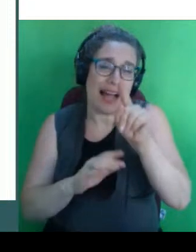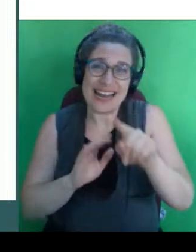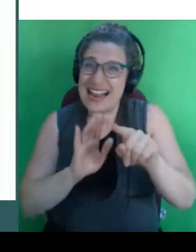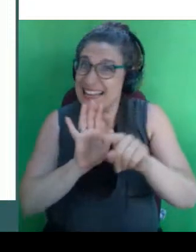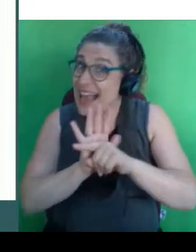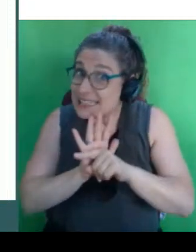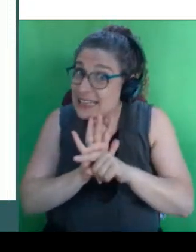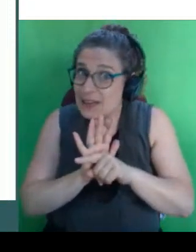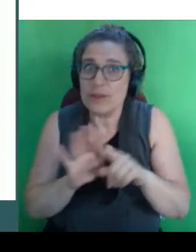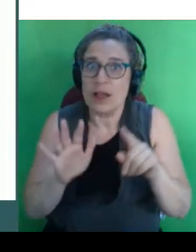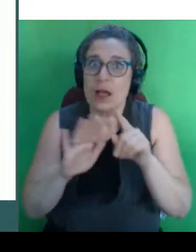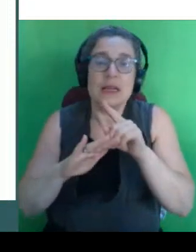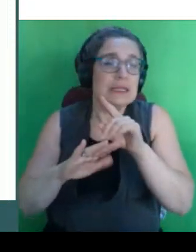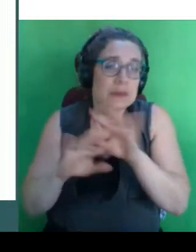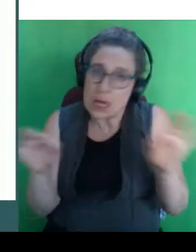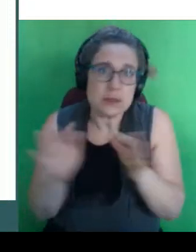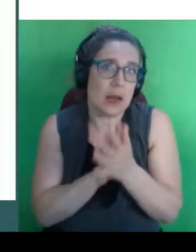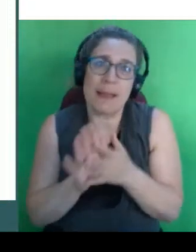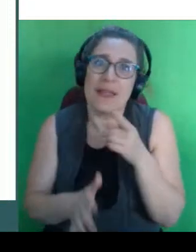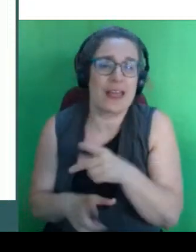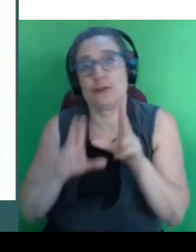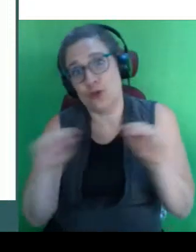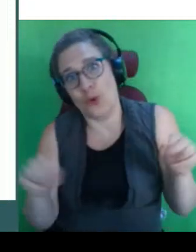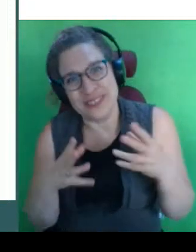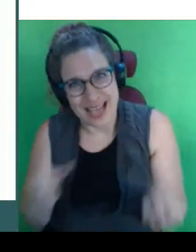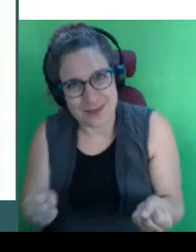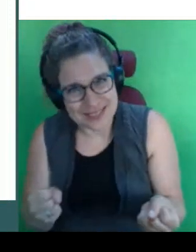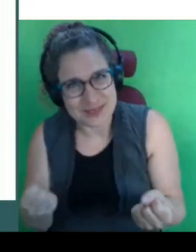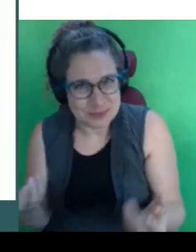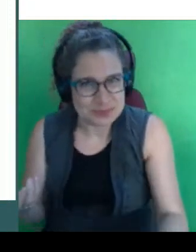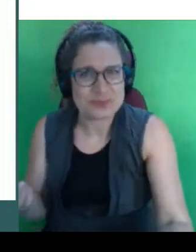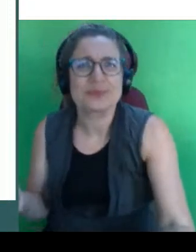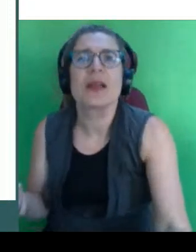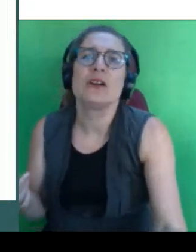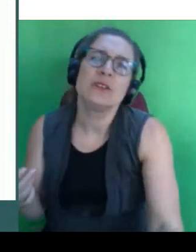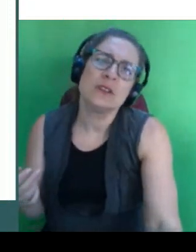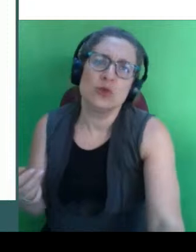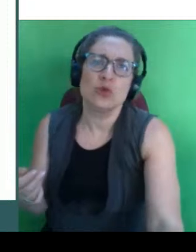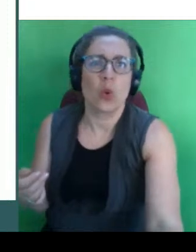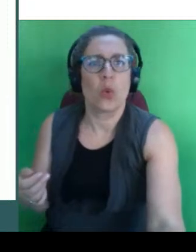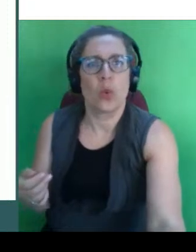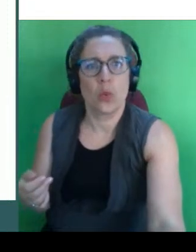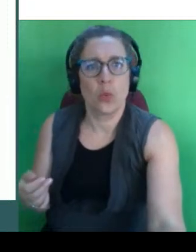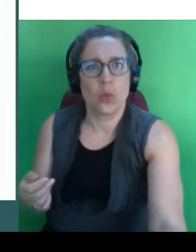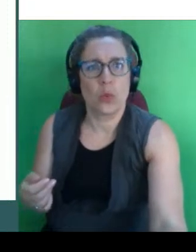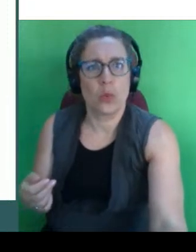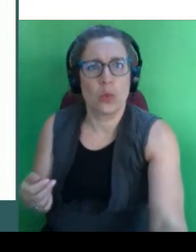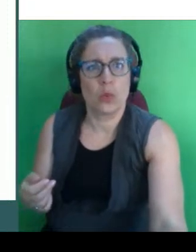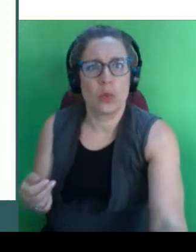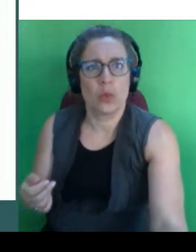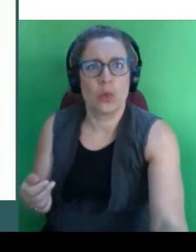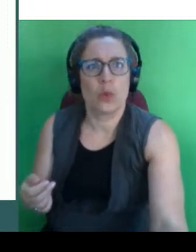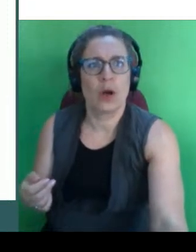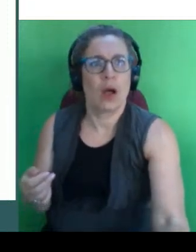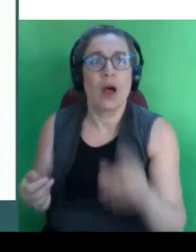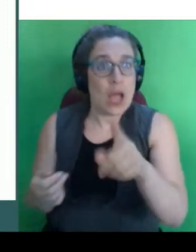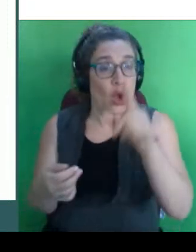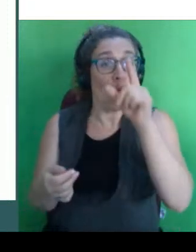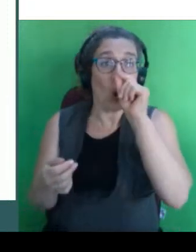out anaphylaxis. So it may just be that they've had an allergic reaction which hasn't been significant